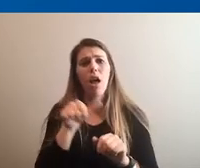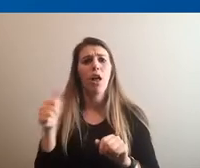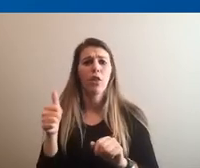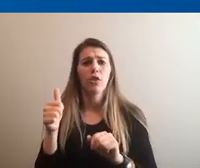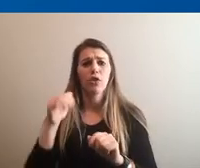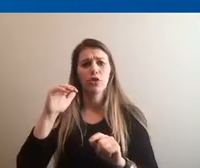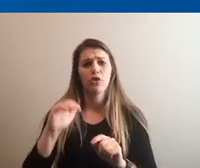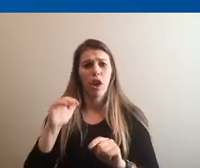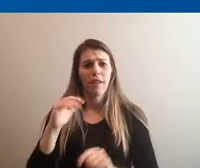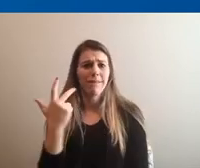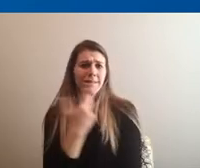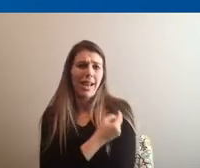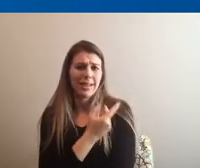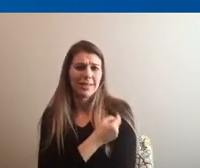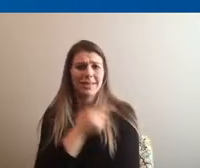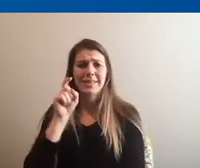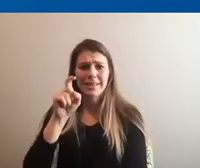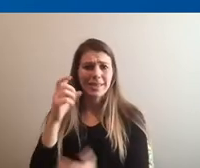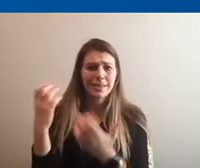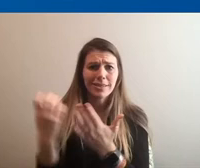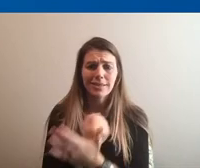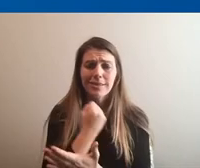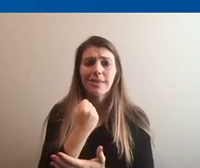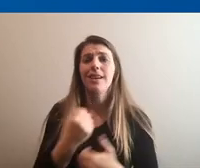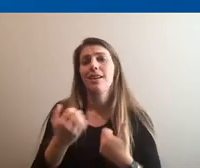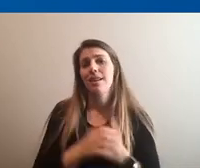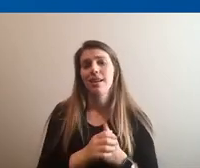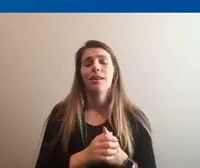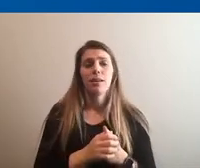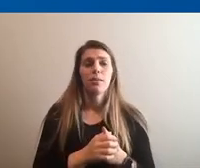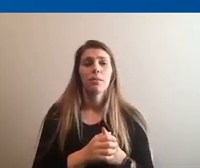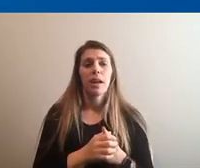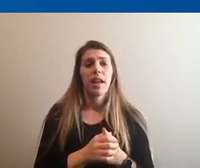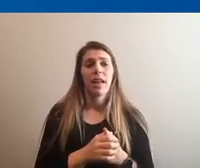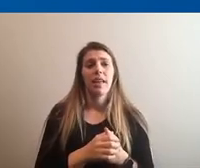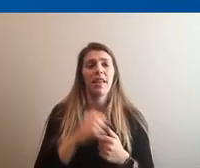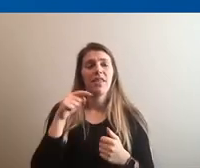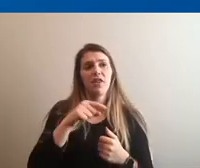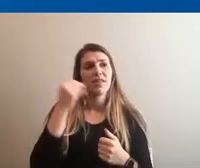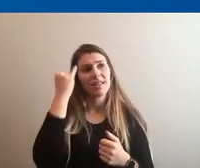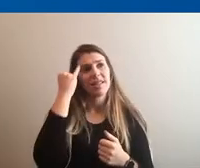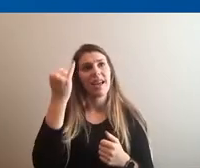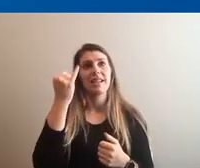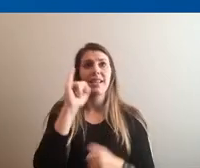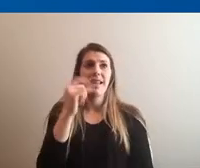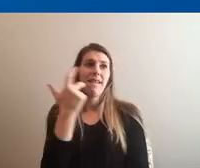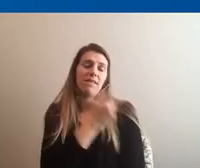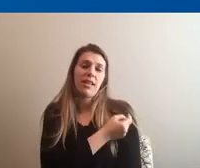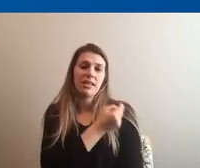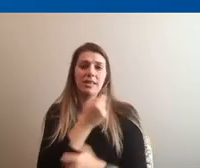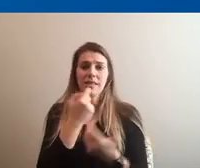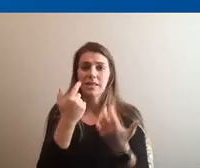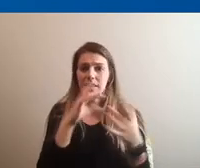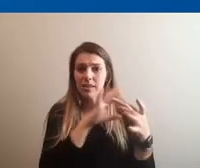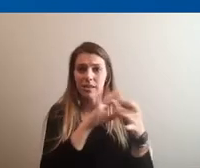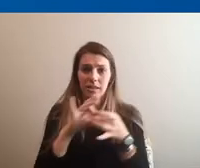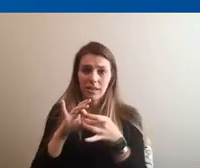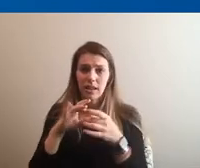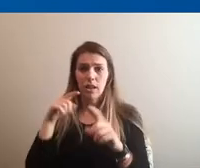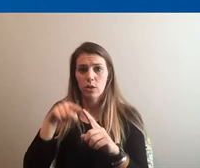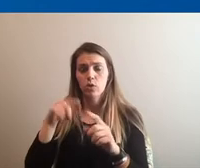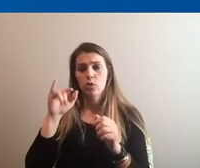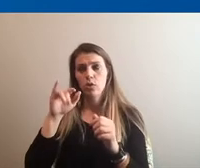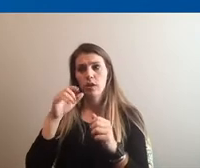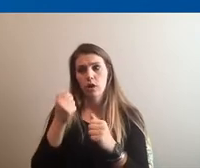childhood vaccinations as well. And of course, there's this outdated idea that vaccines somehow can actually lead to intellectual